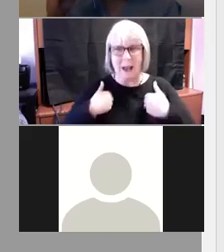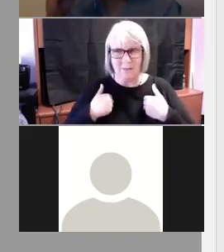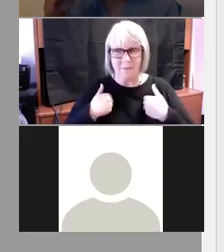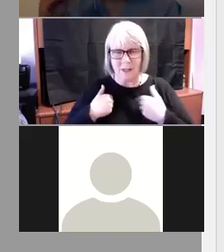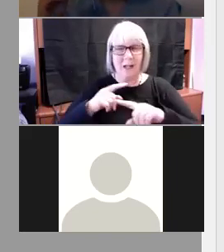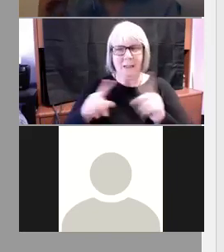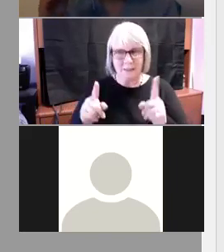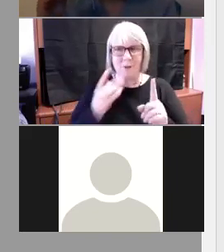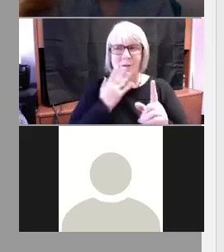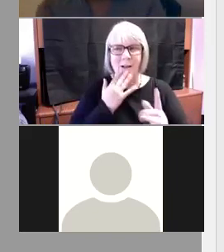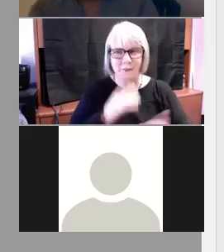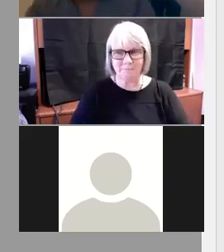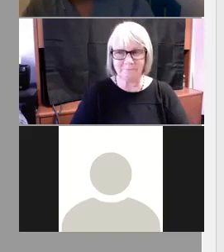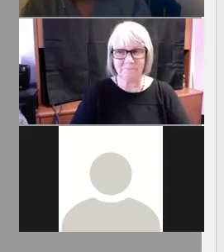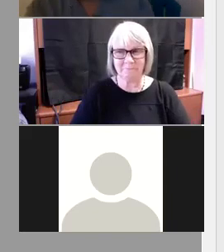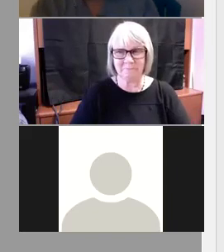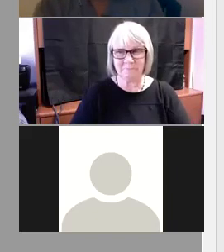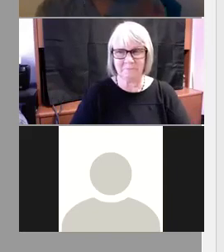color.